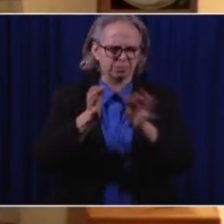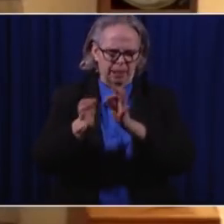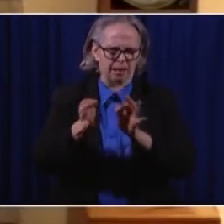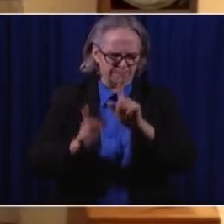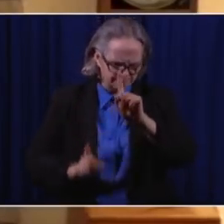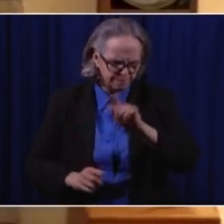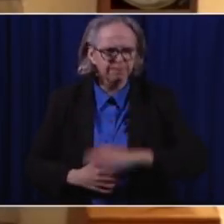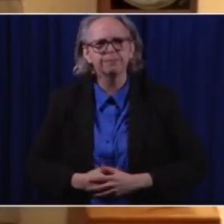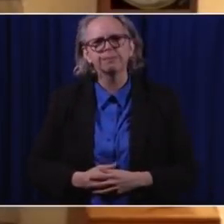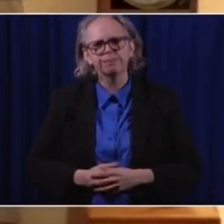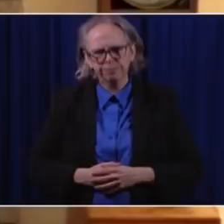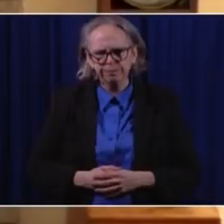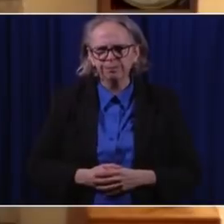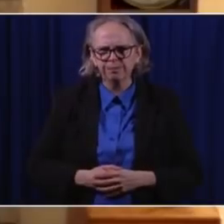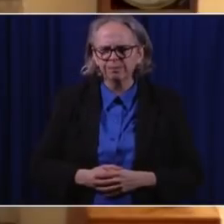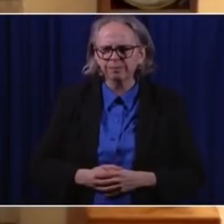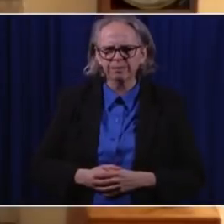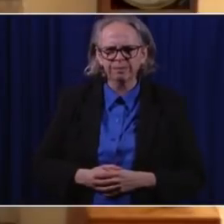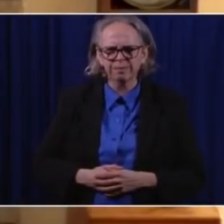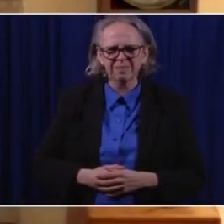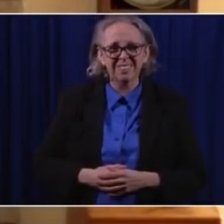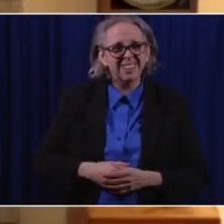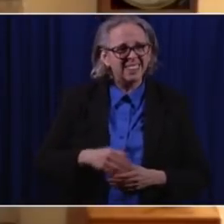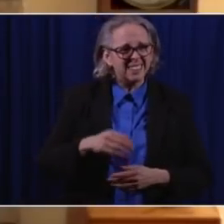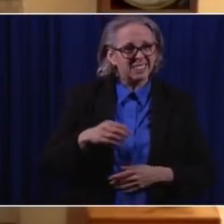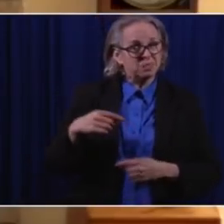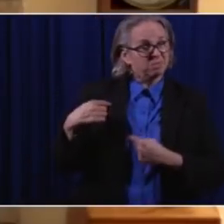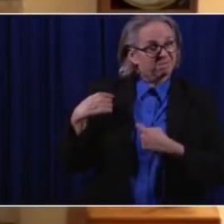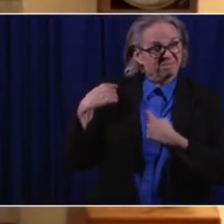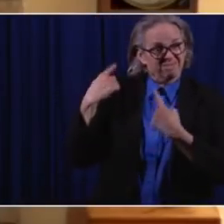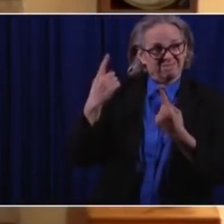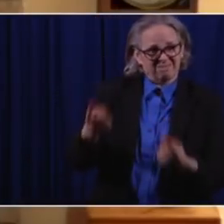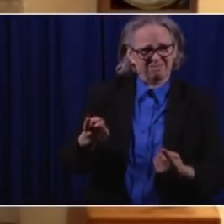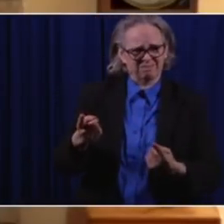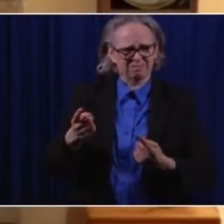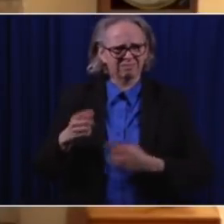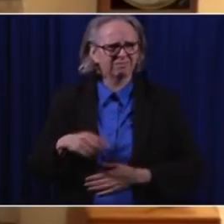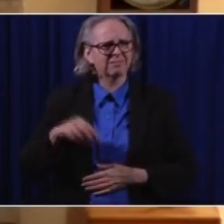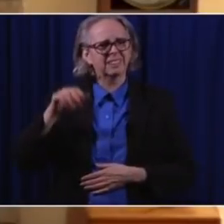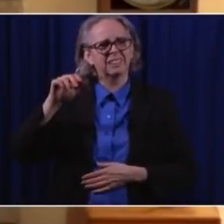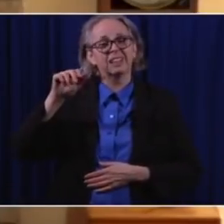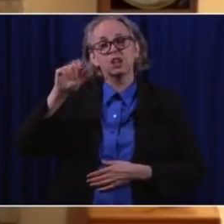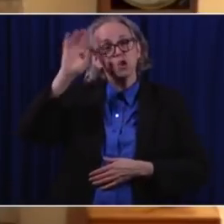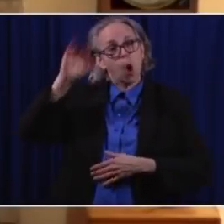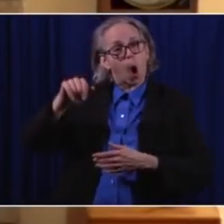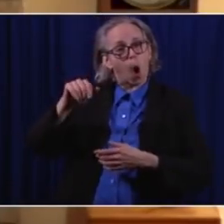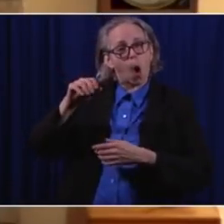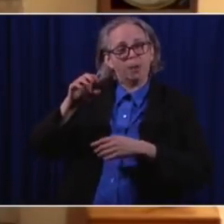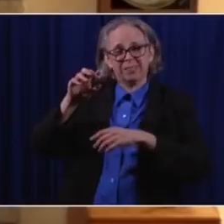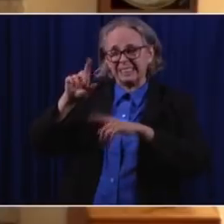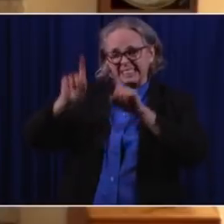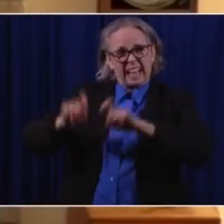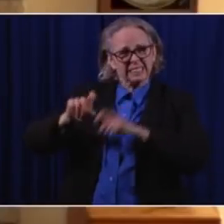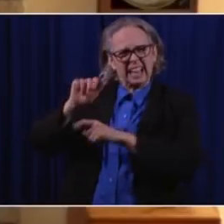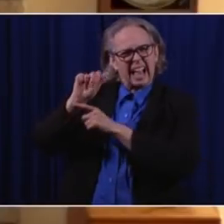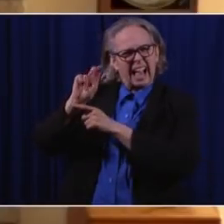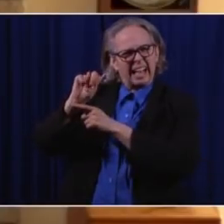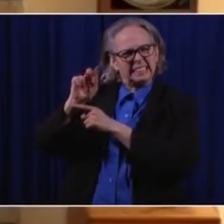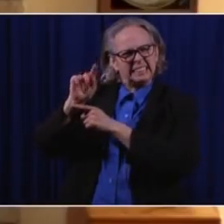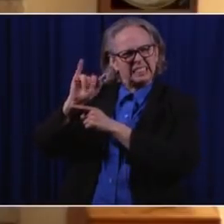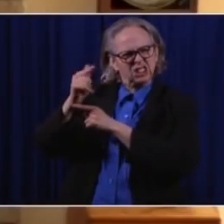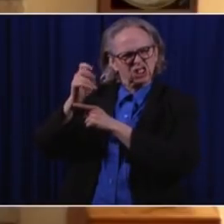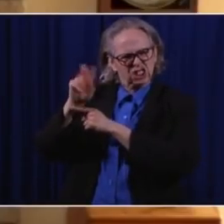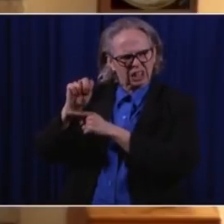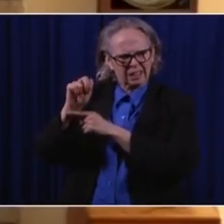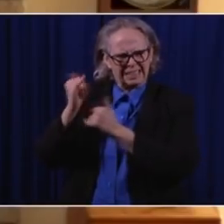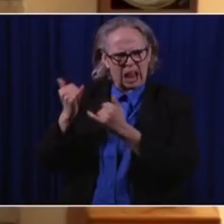We have seen the number of antigen tests go up appreciably. It wasn't too long ago, it was literally a handful of these tests.